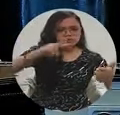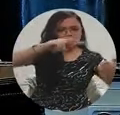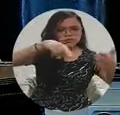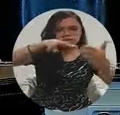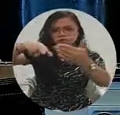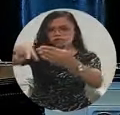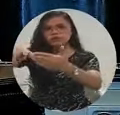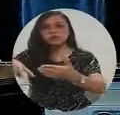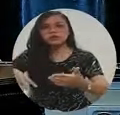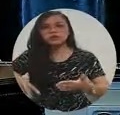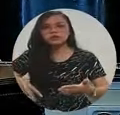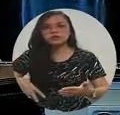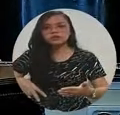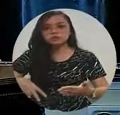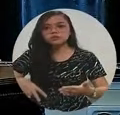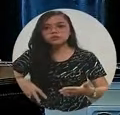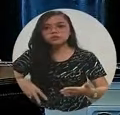the meaning of the verse.